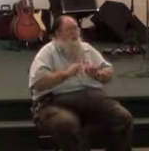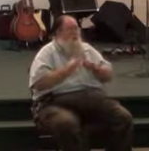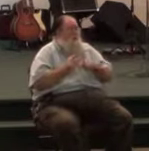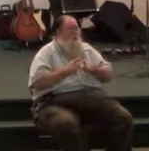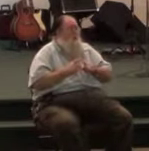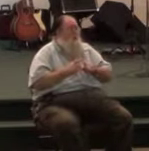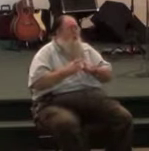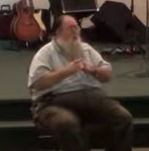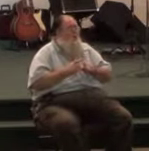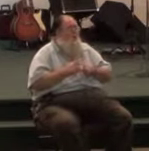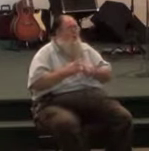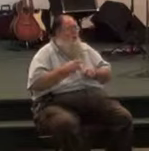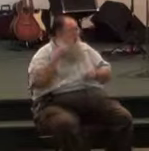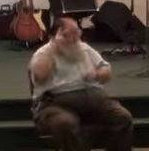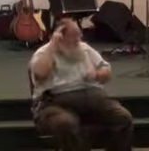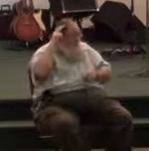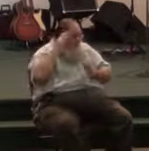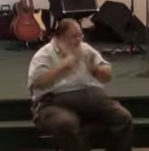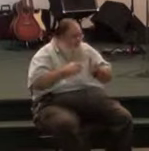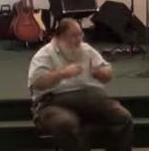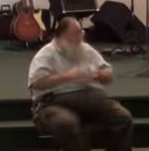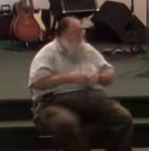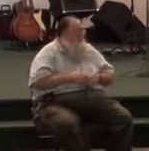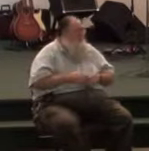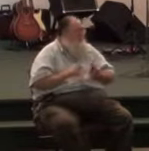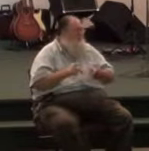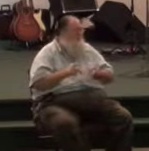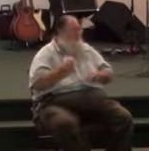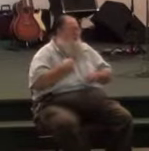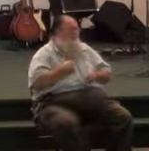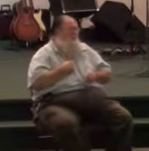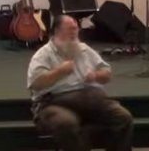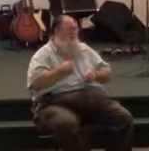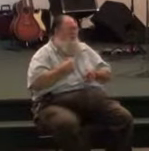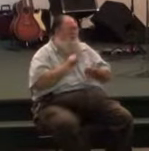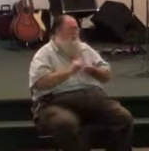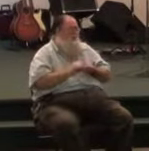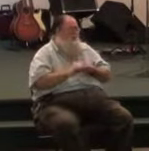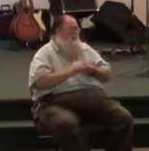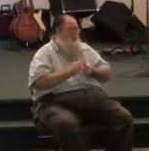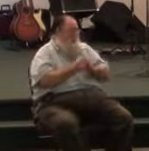here. Carl Wagner and I graduated together umpteen million years ago.